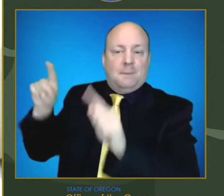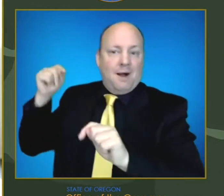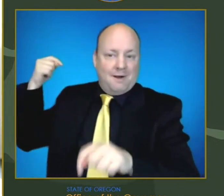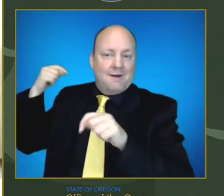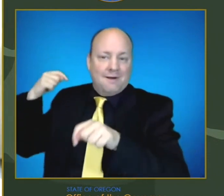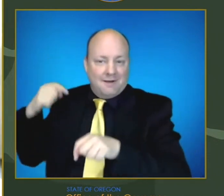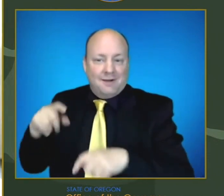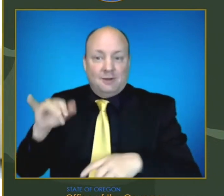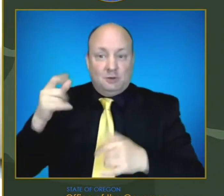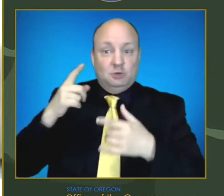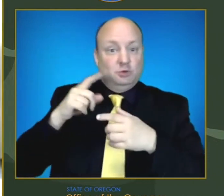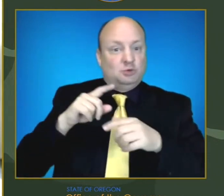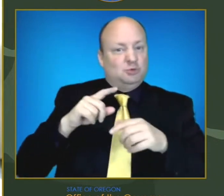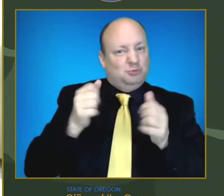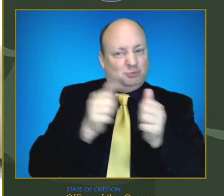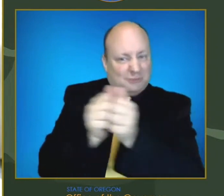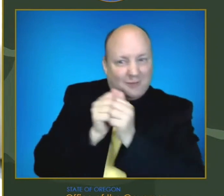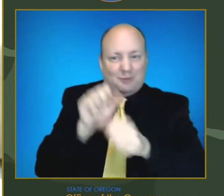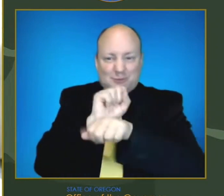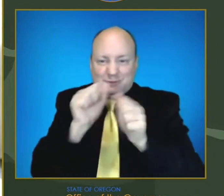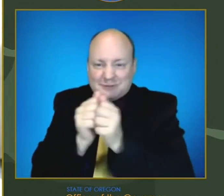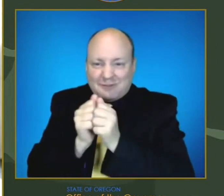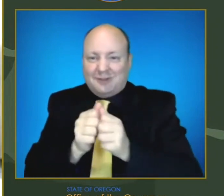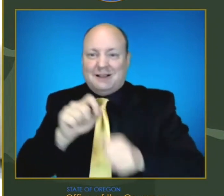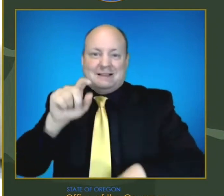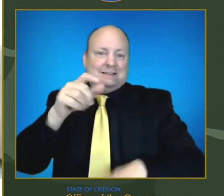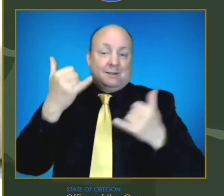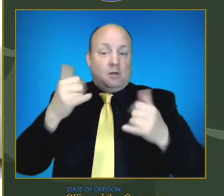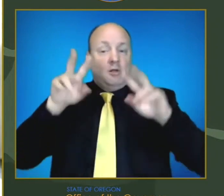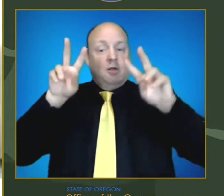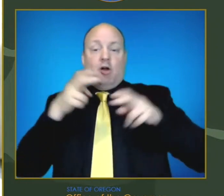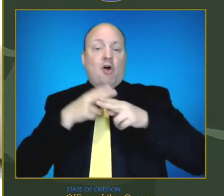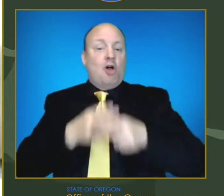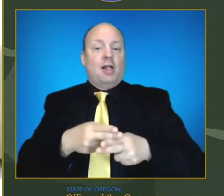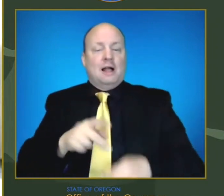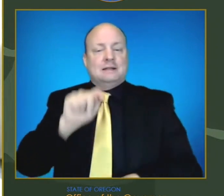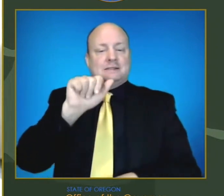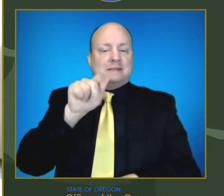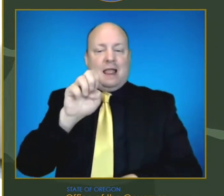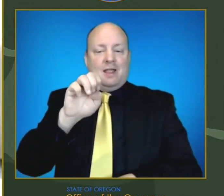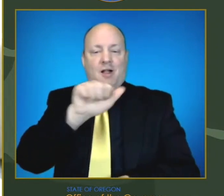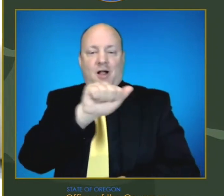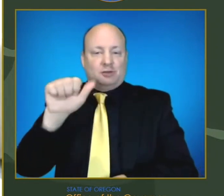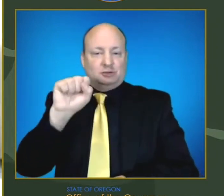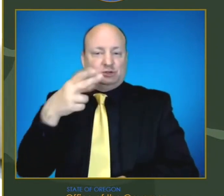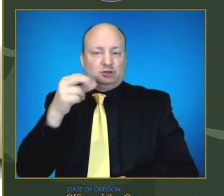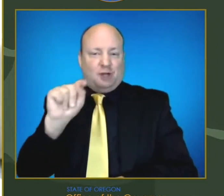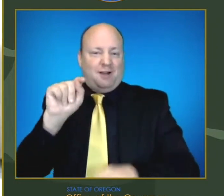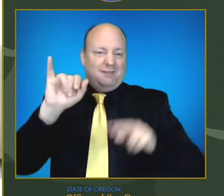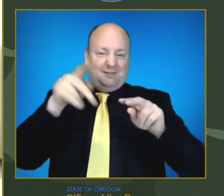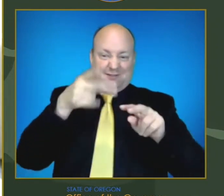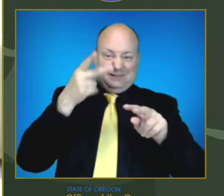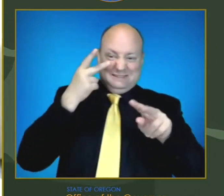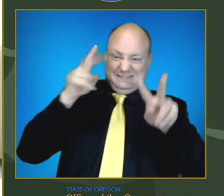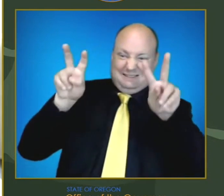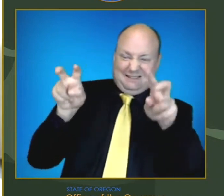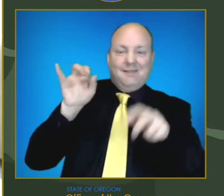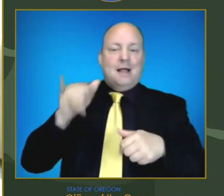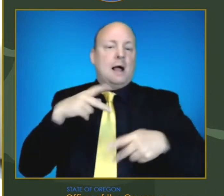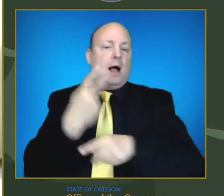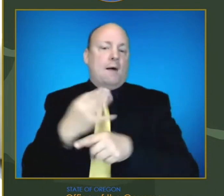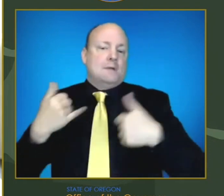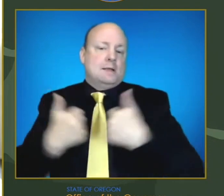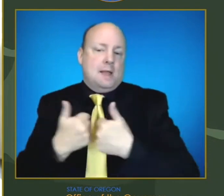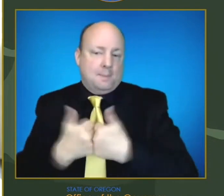Oregon, and win enough money to change your lives. So with that, thank you very much. And I'll turn it back to you, Governor